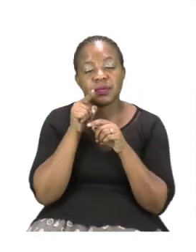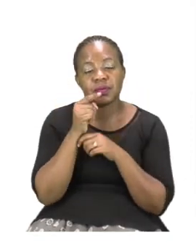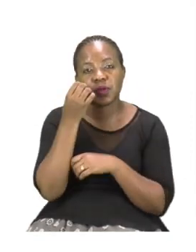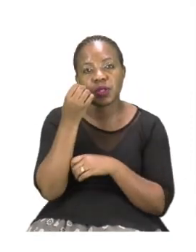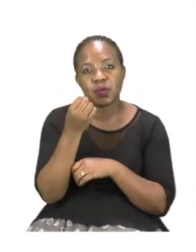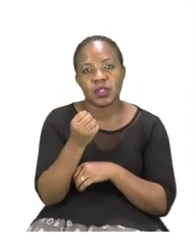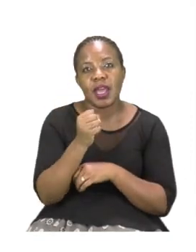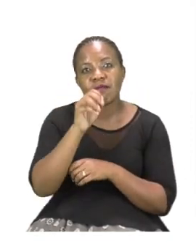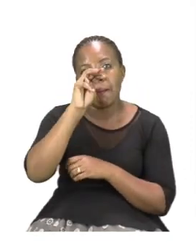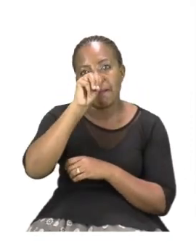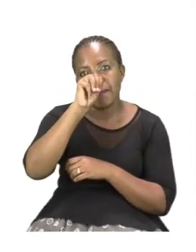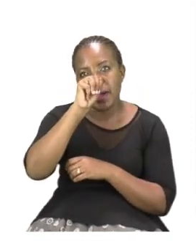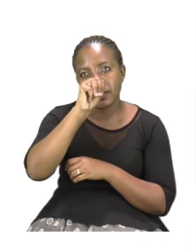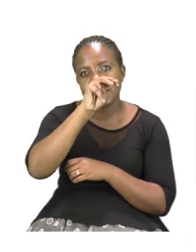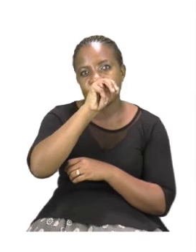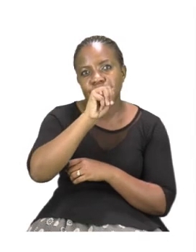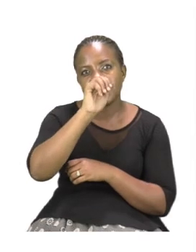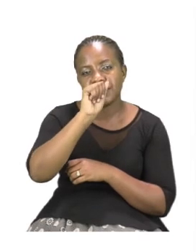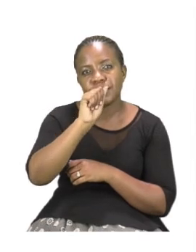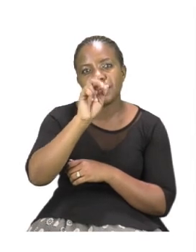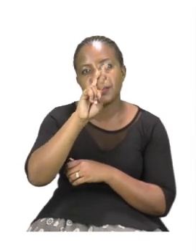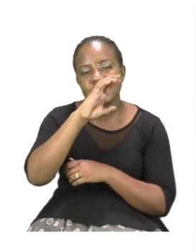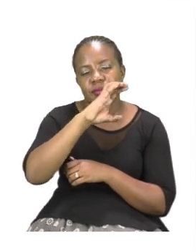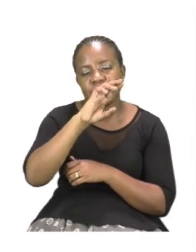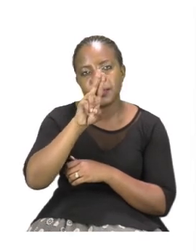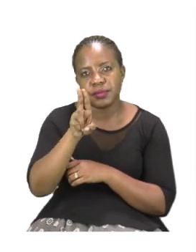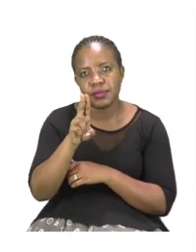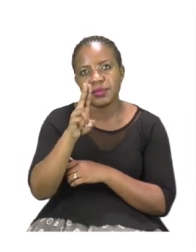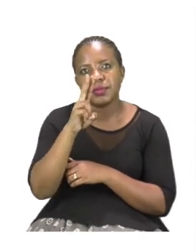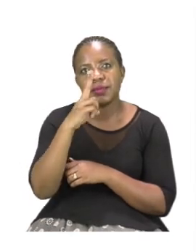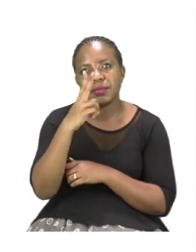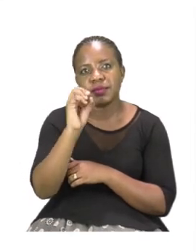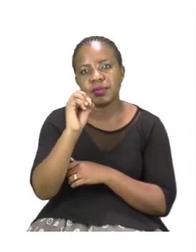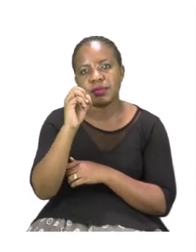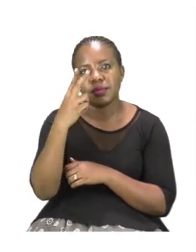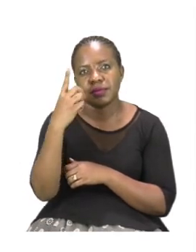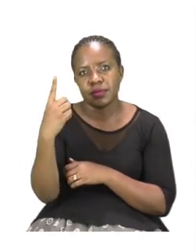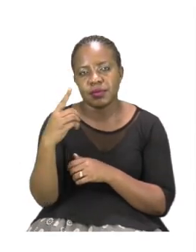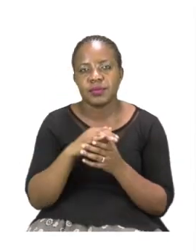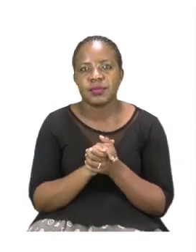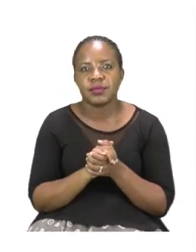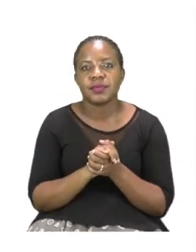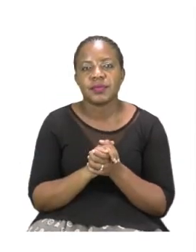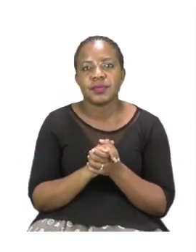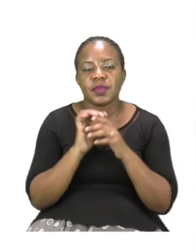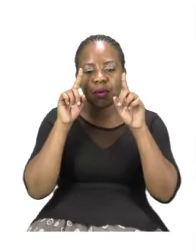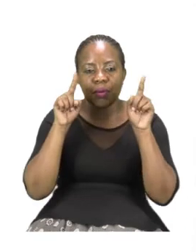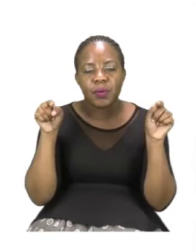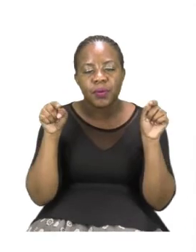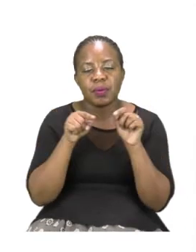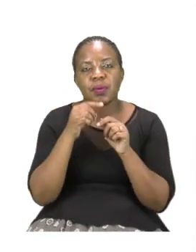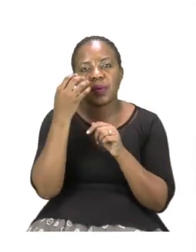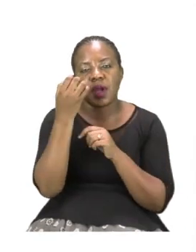2021. That is a month. And in that month, boys and girls, there are numbers. Numbers